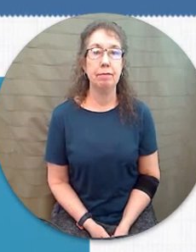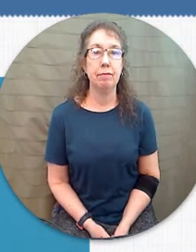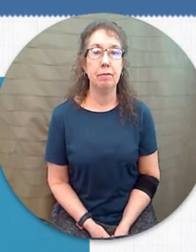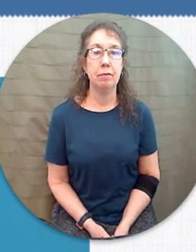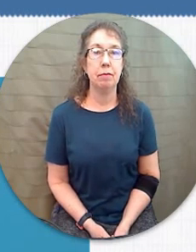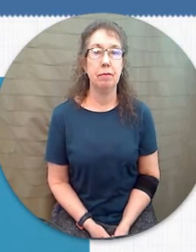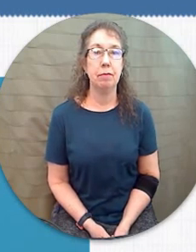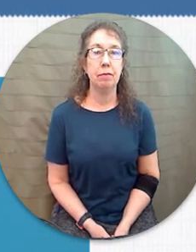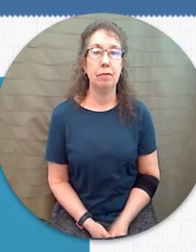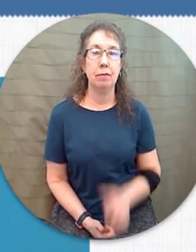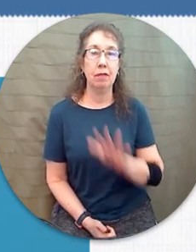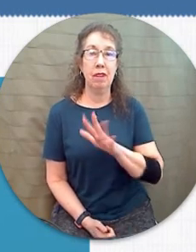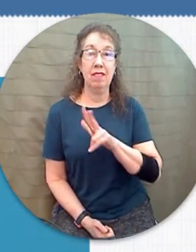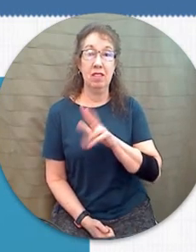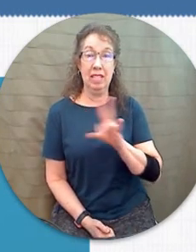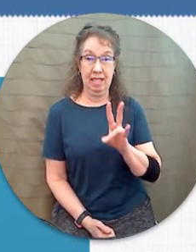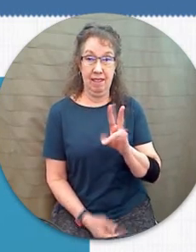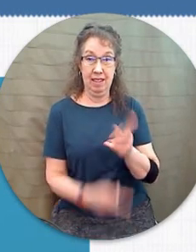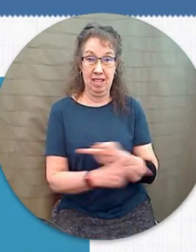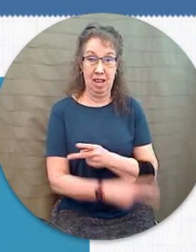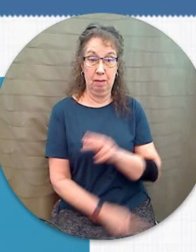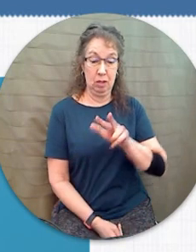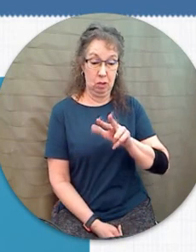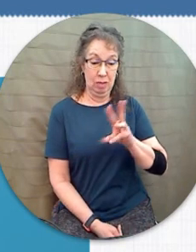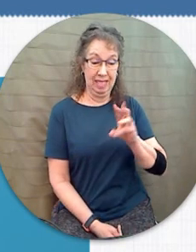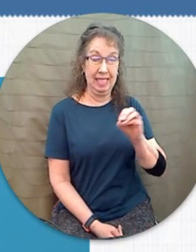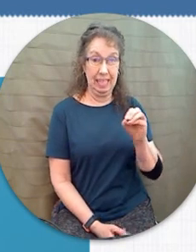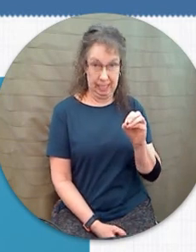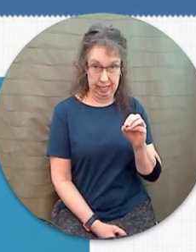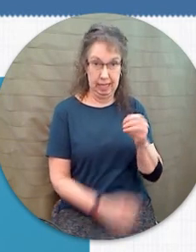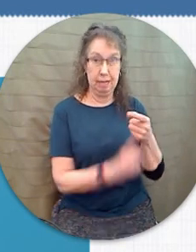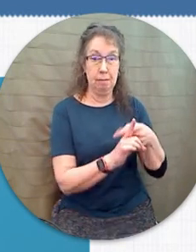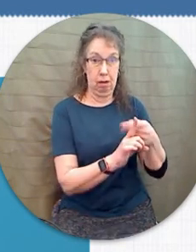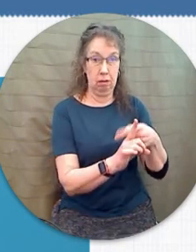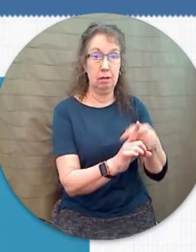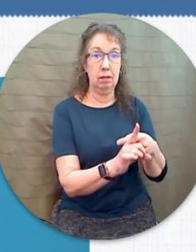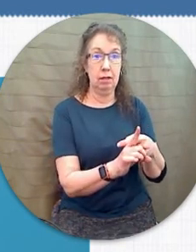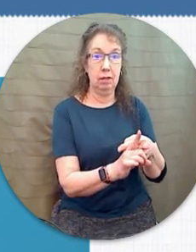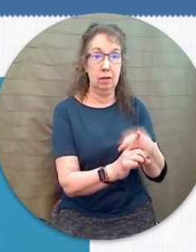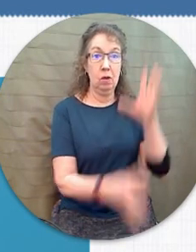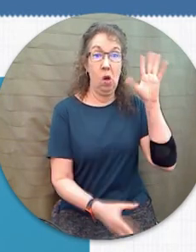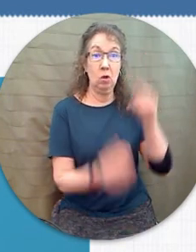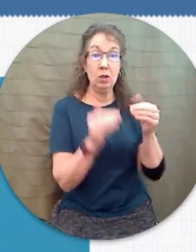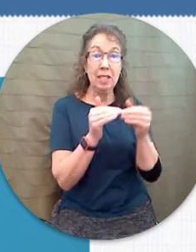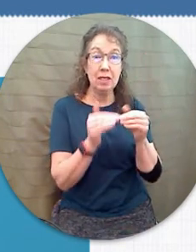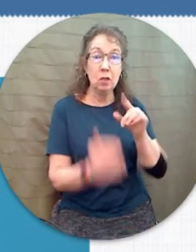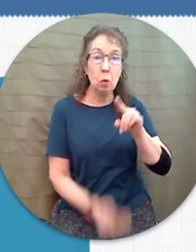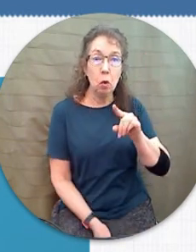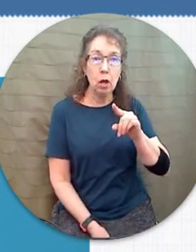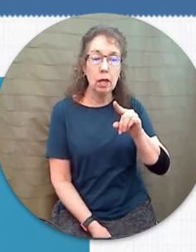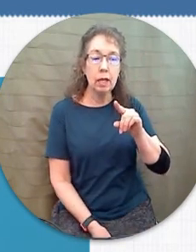So 537 times 360 months is